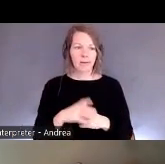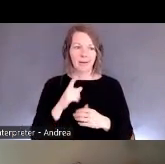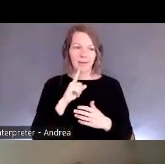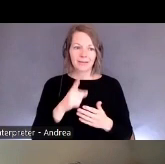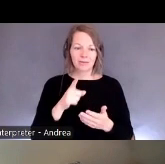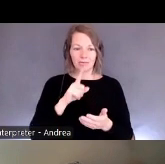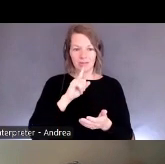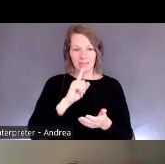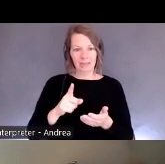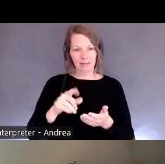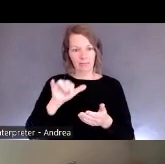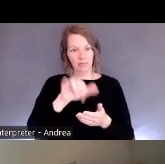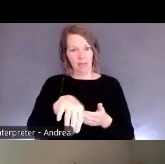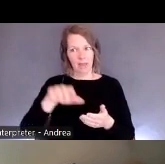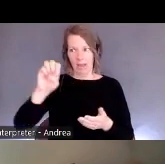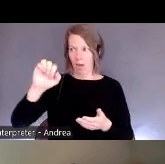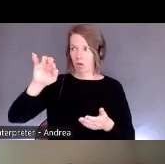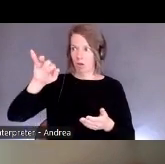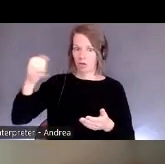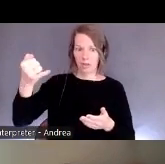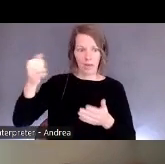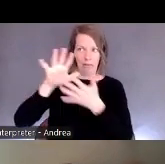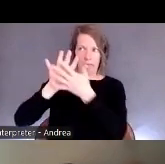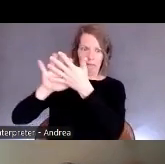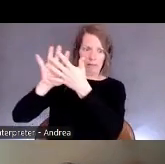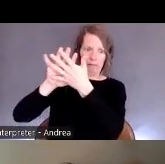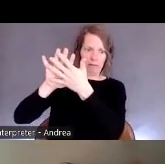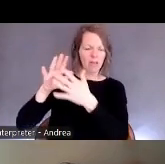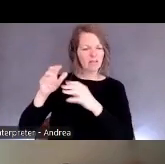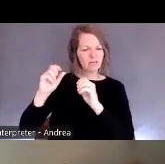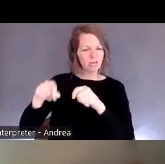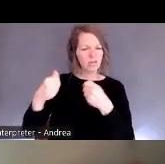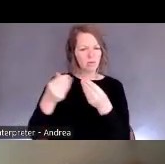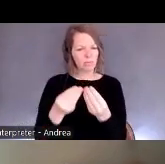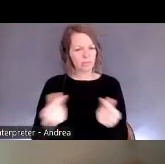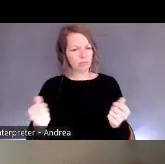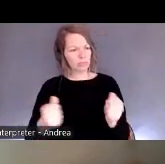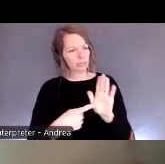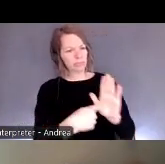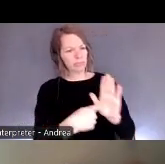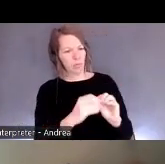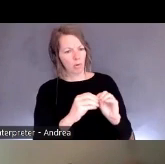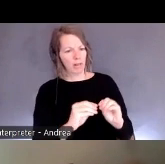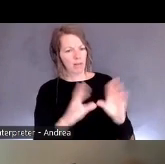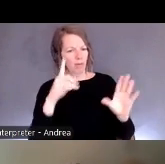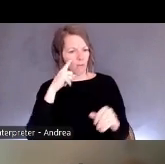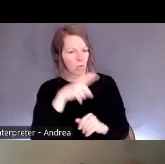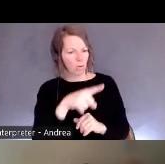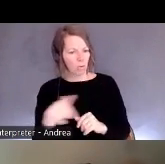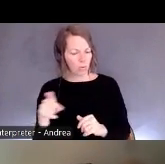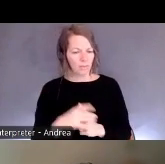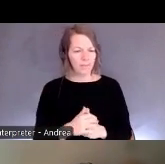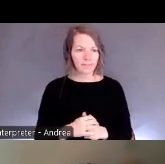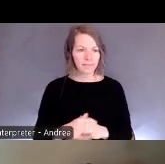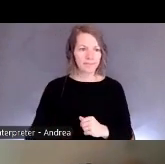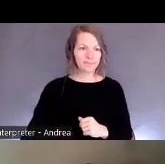of demystifying the publication process. Next slide,